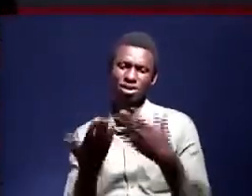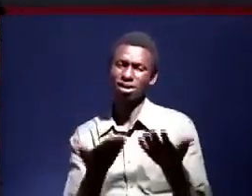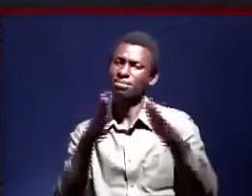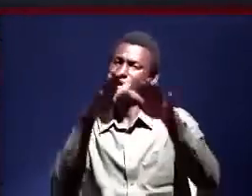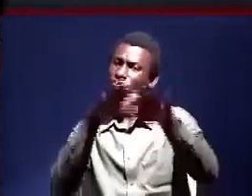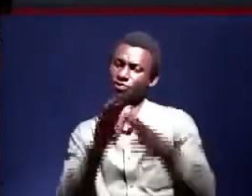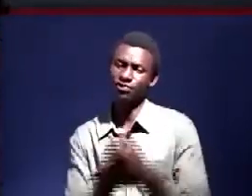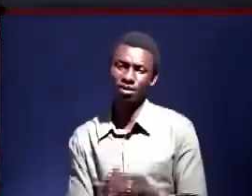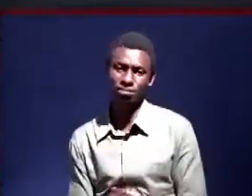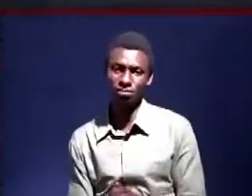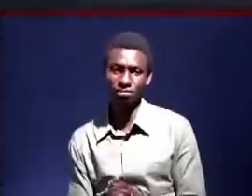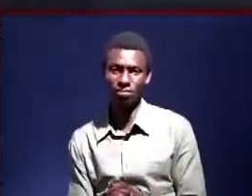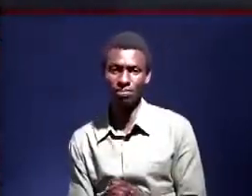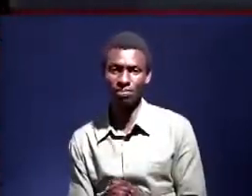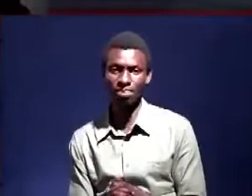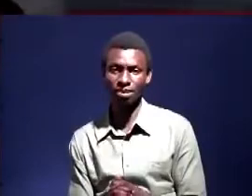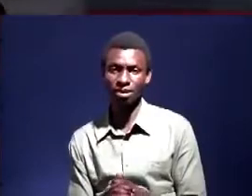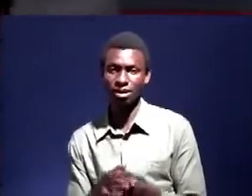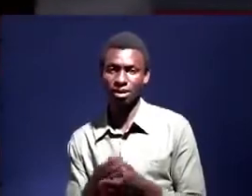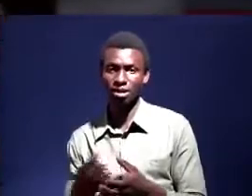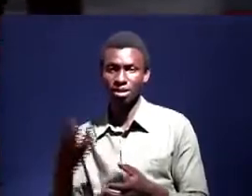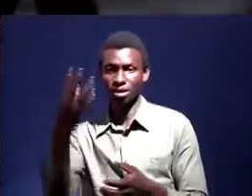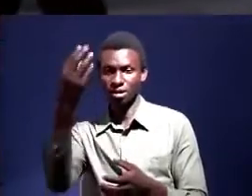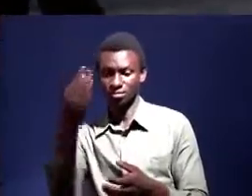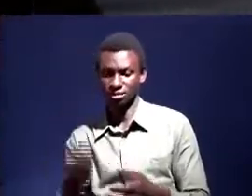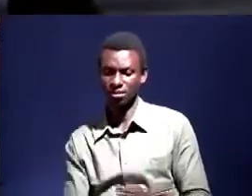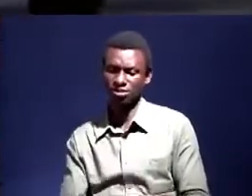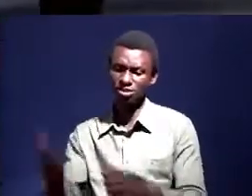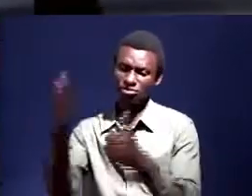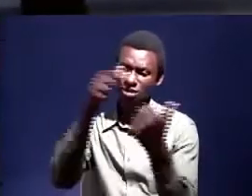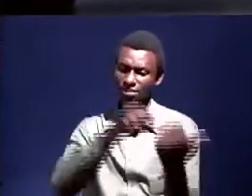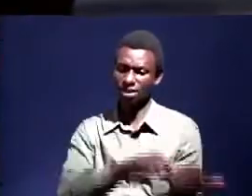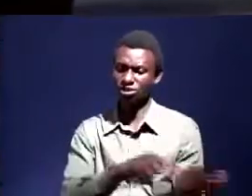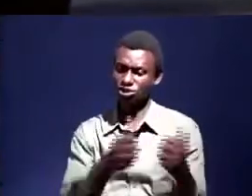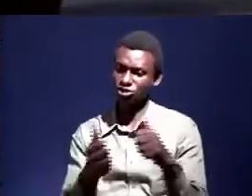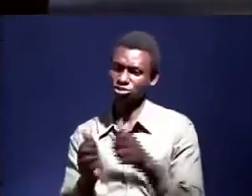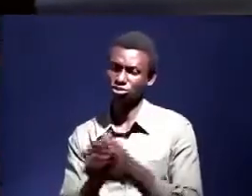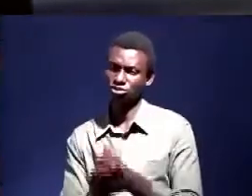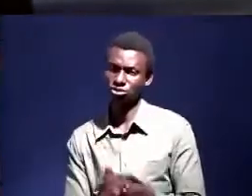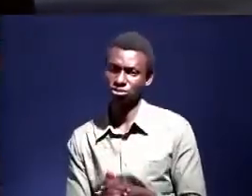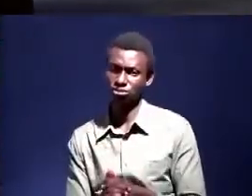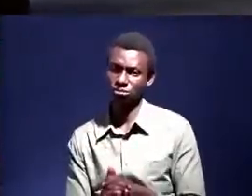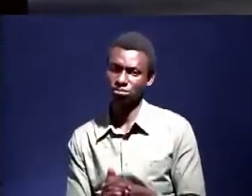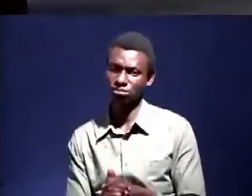carried him to the bathroom. There was a large tub of water. I